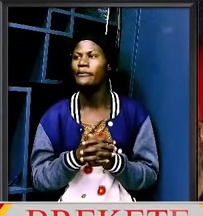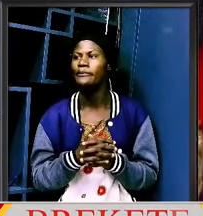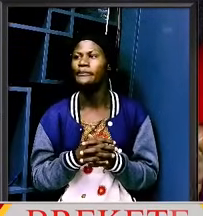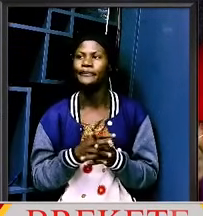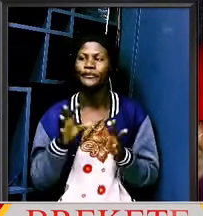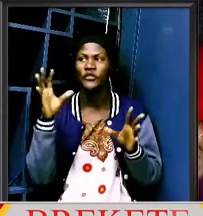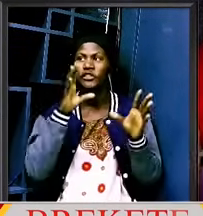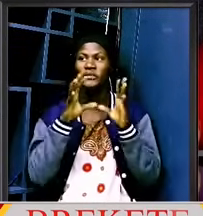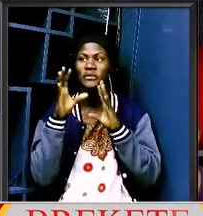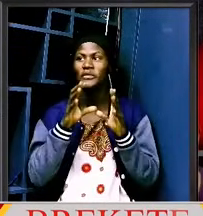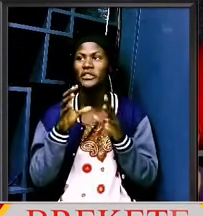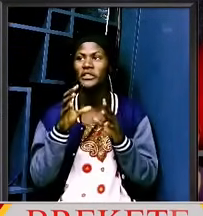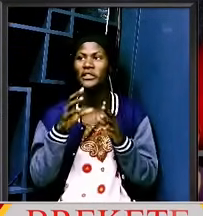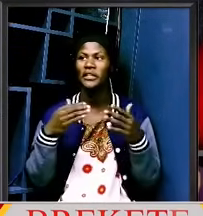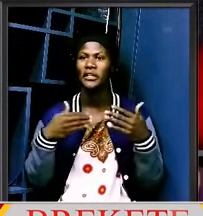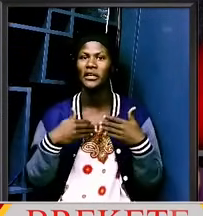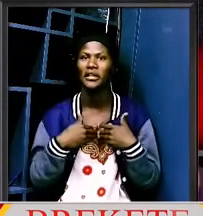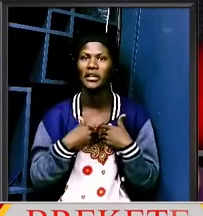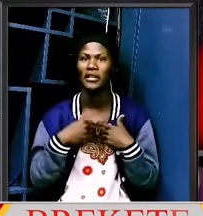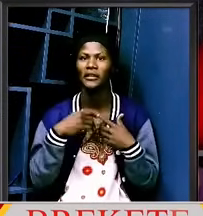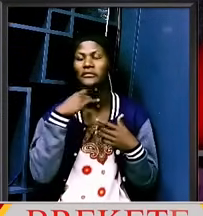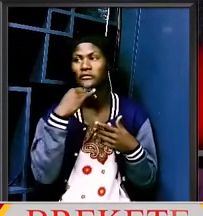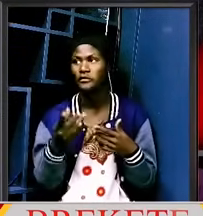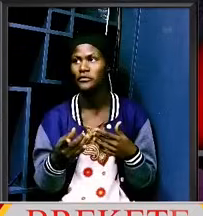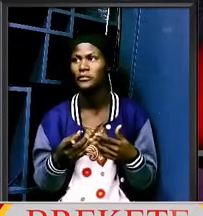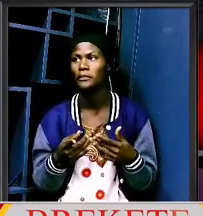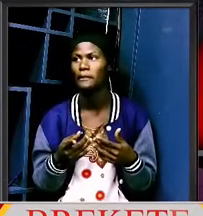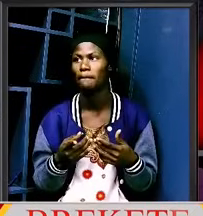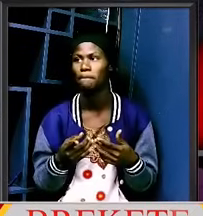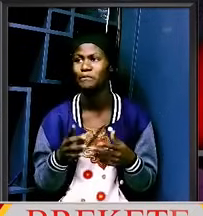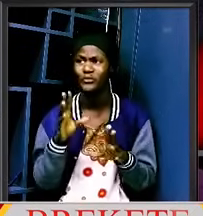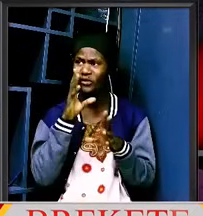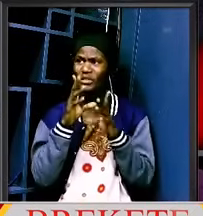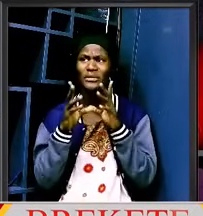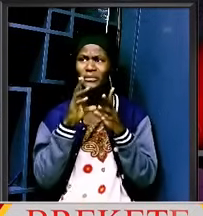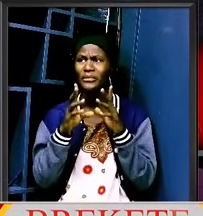Speaker don't talk. I'm and Dave, you don't hear. Abi, speaker